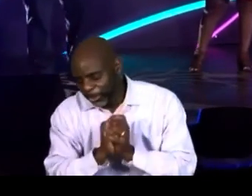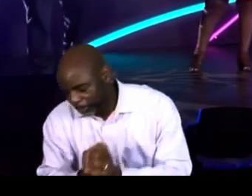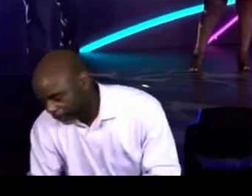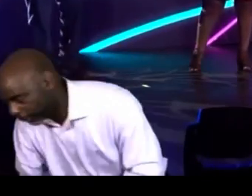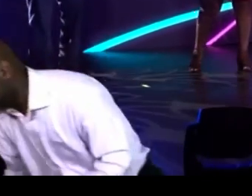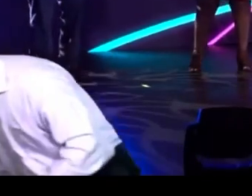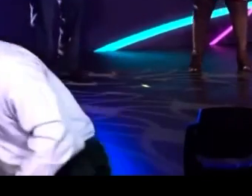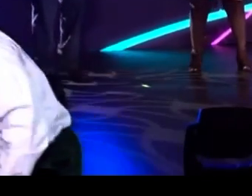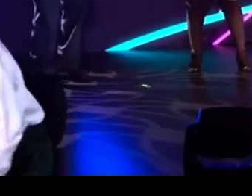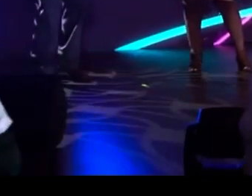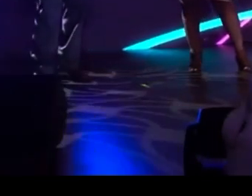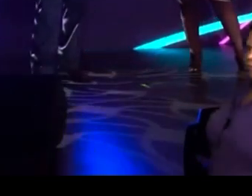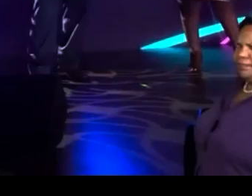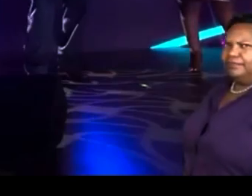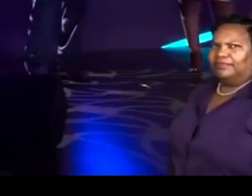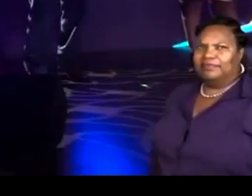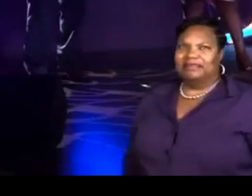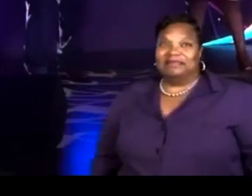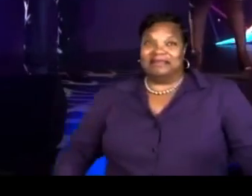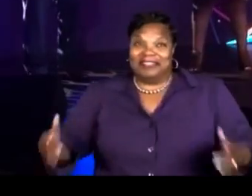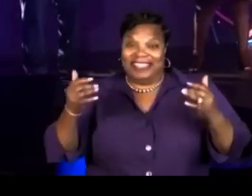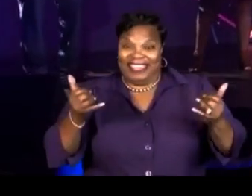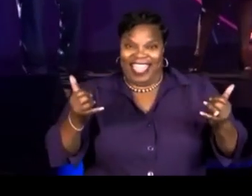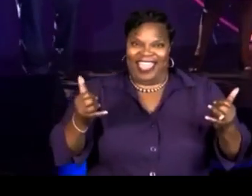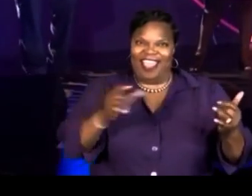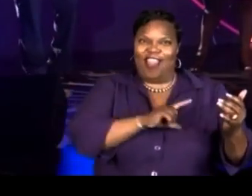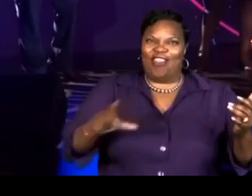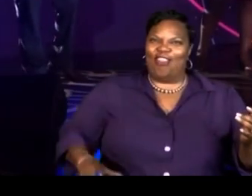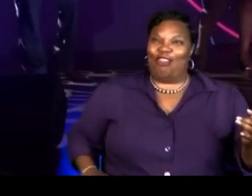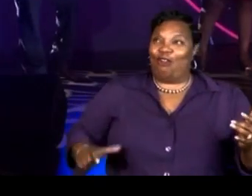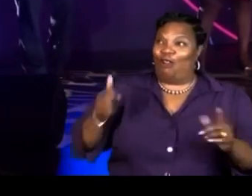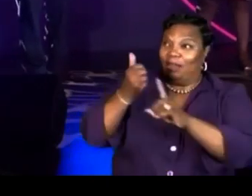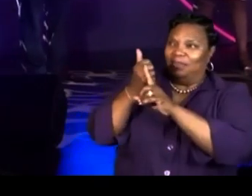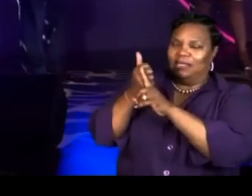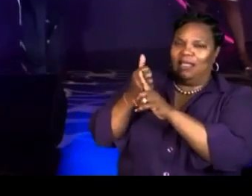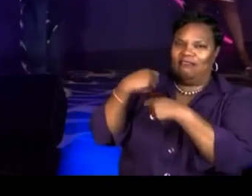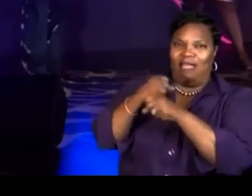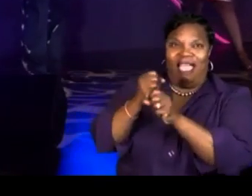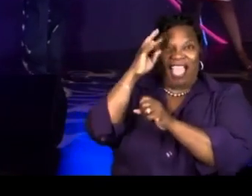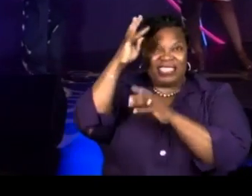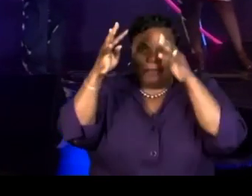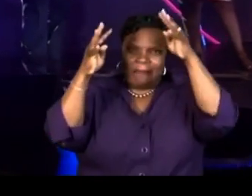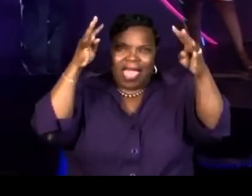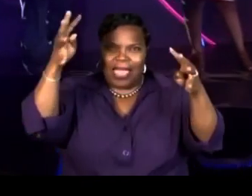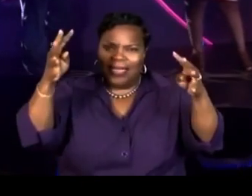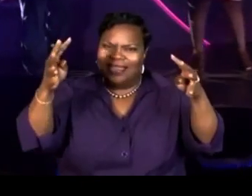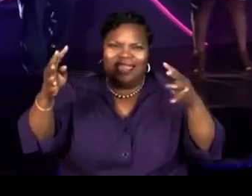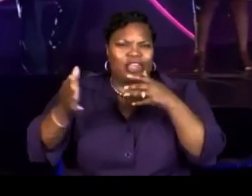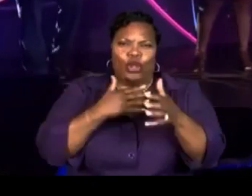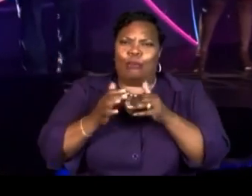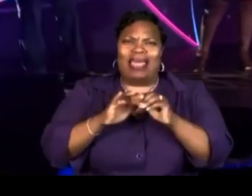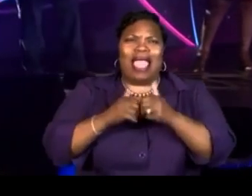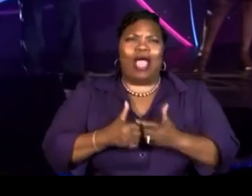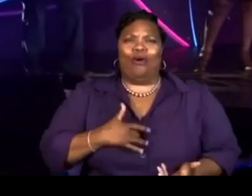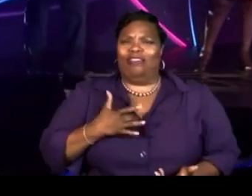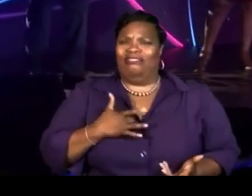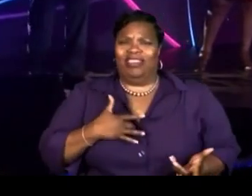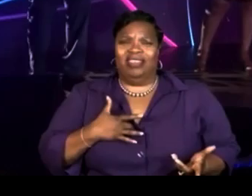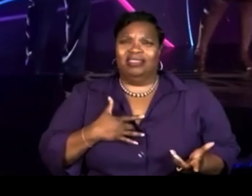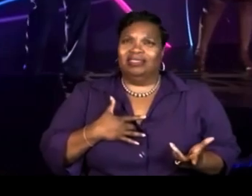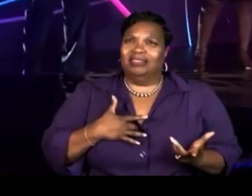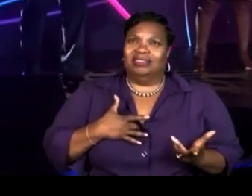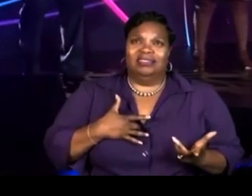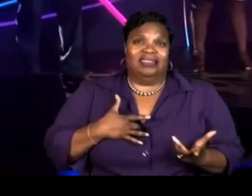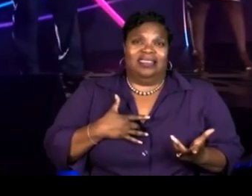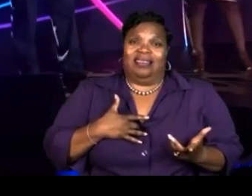Somebody give him praise that this is the day that the Lord has made. And Father, no matter what it feels like, Father, no matter what